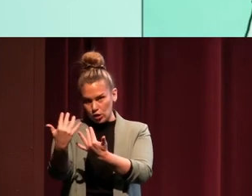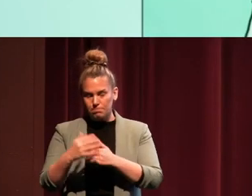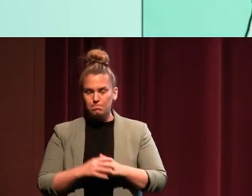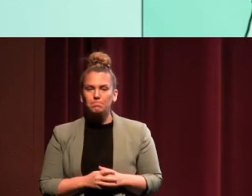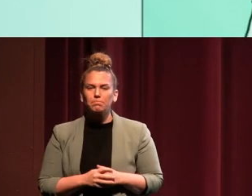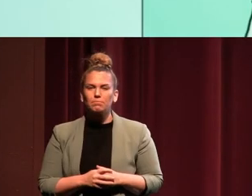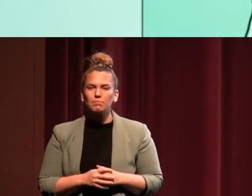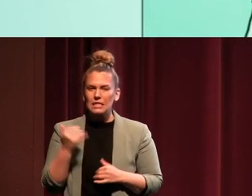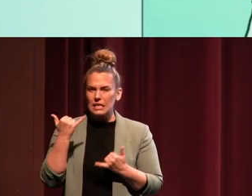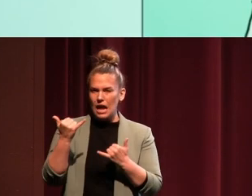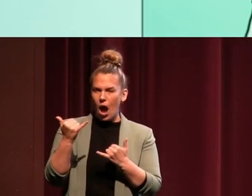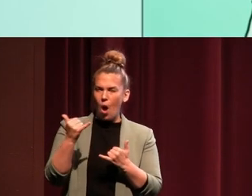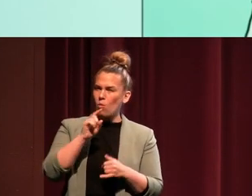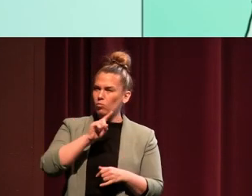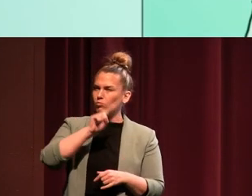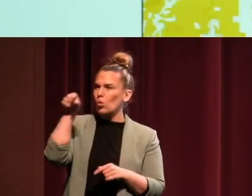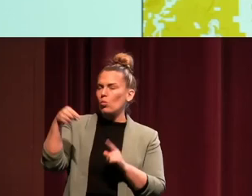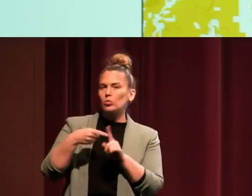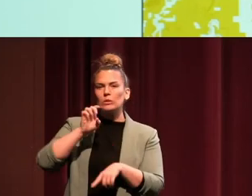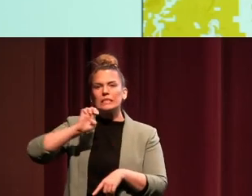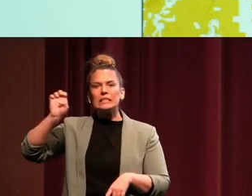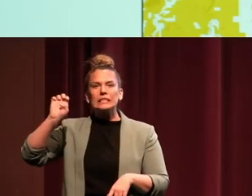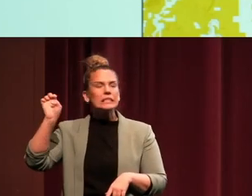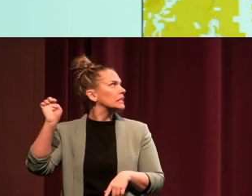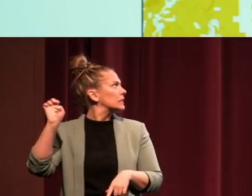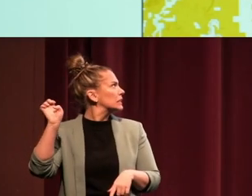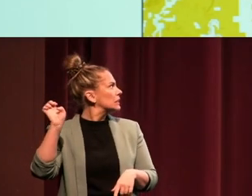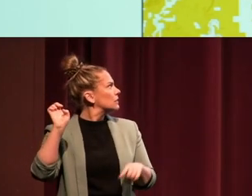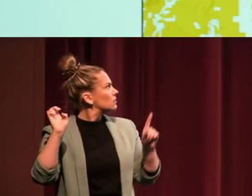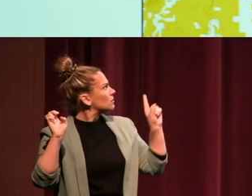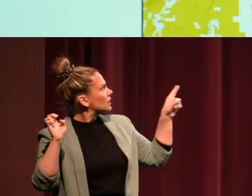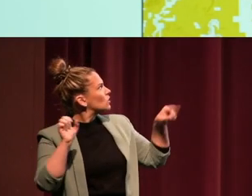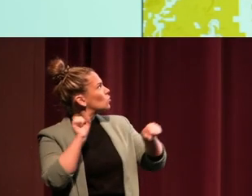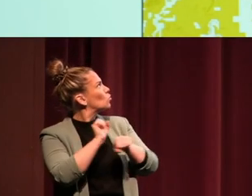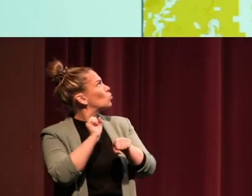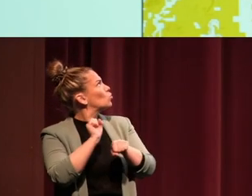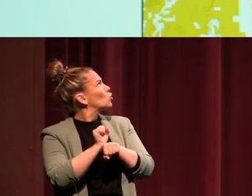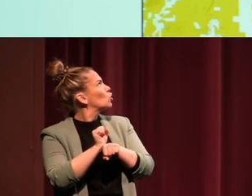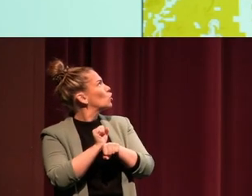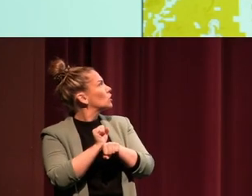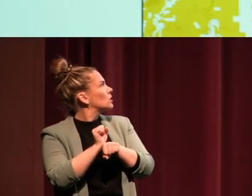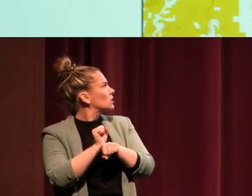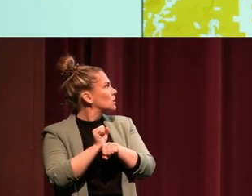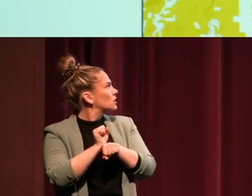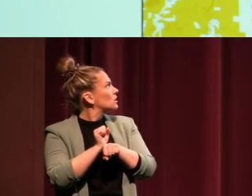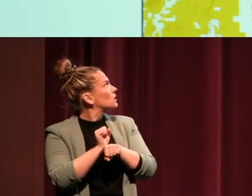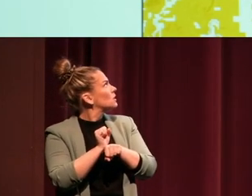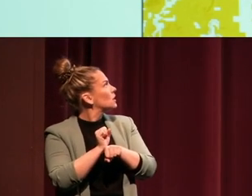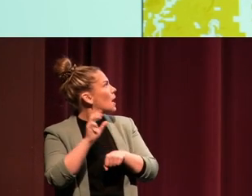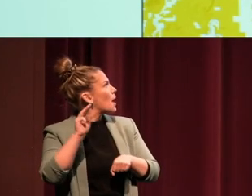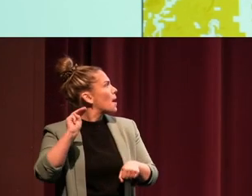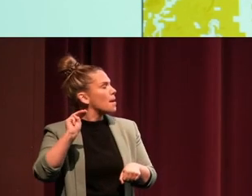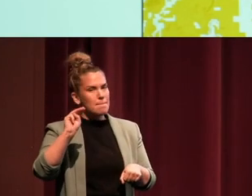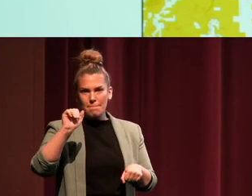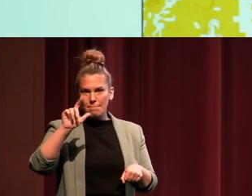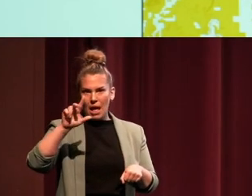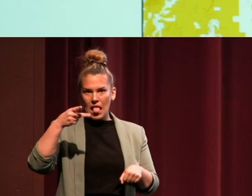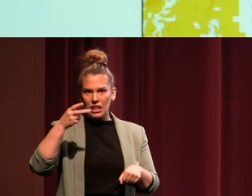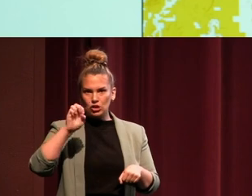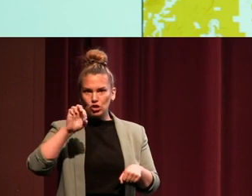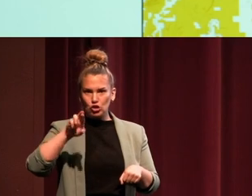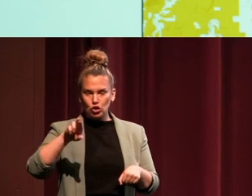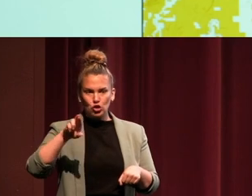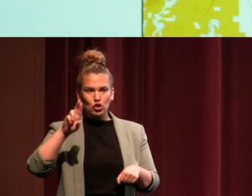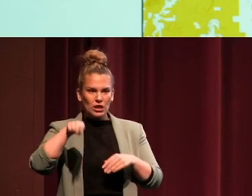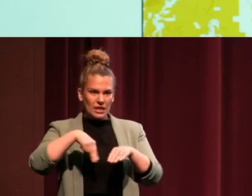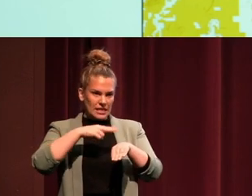Let's move to the east, to some of my work on the Malheur National Forest. This is the Malheur National Forest, another two-hour drive east